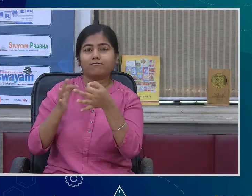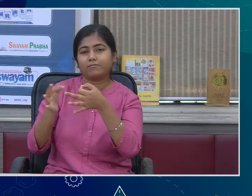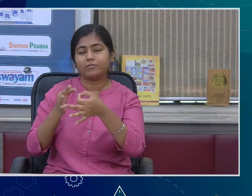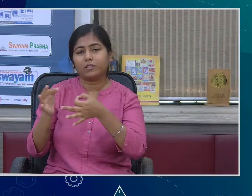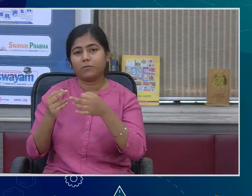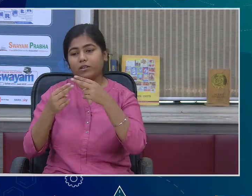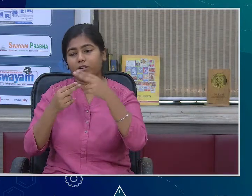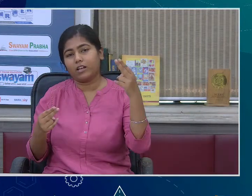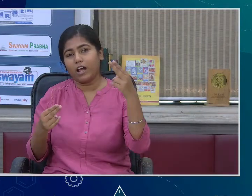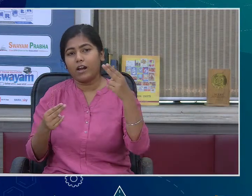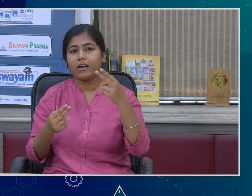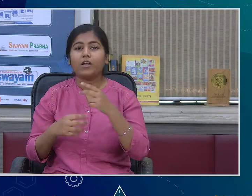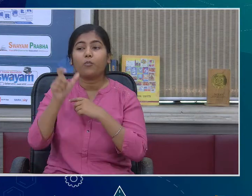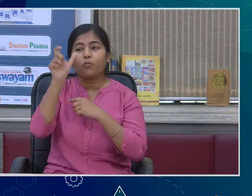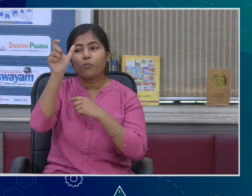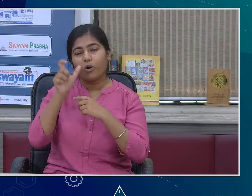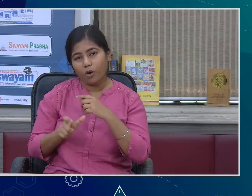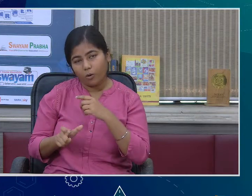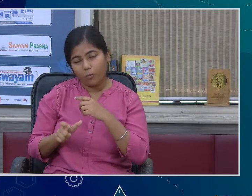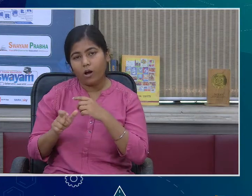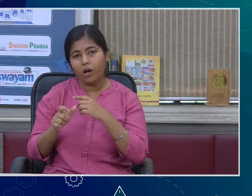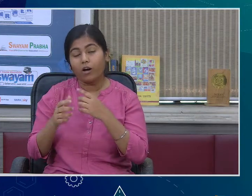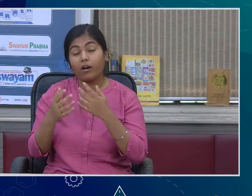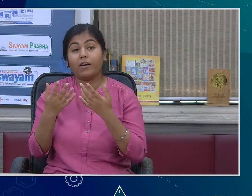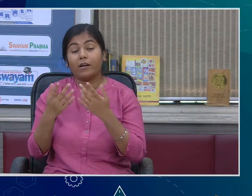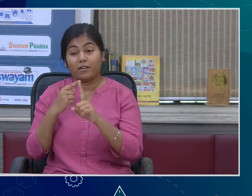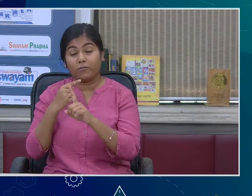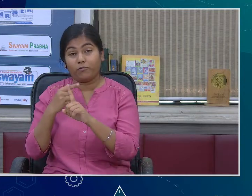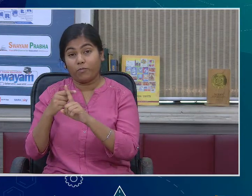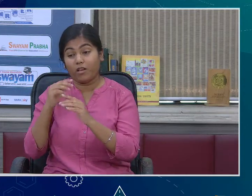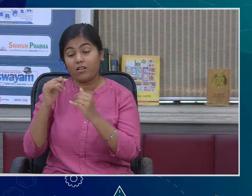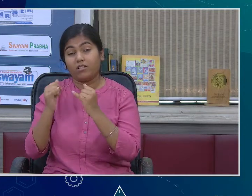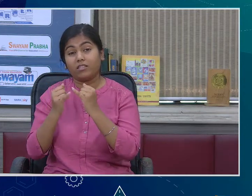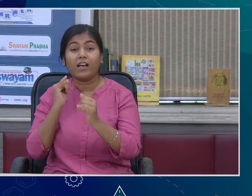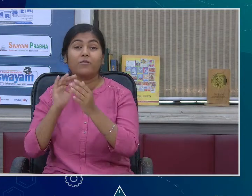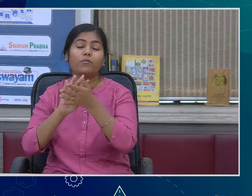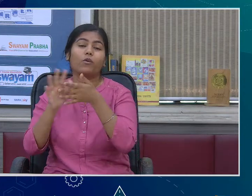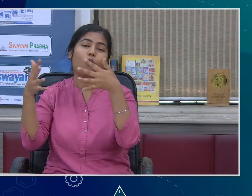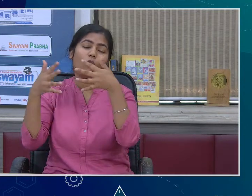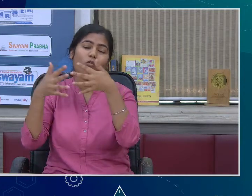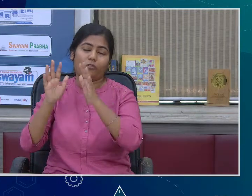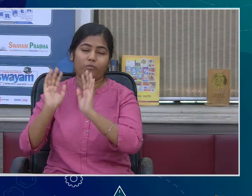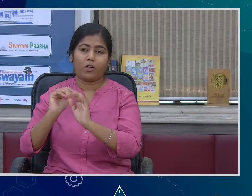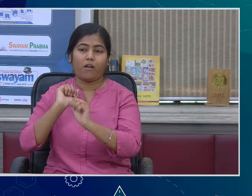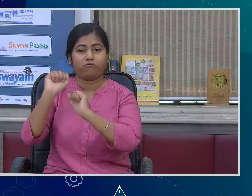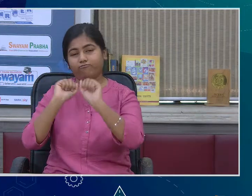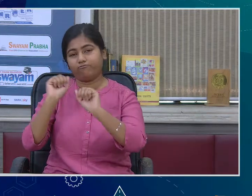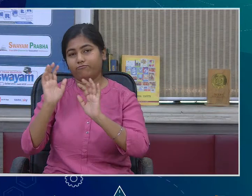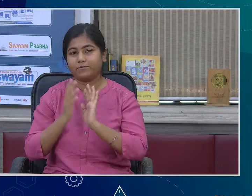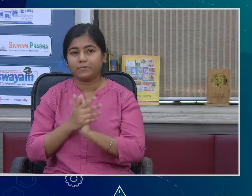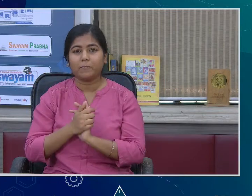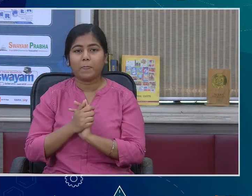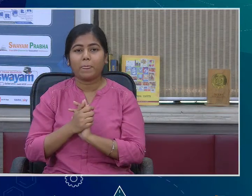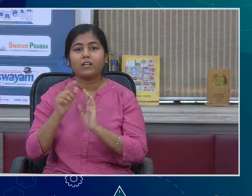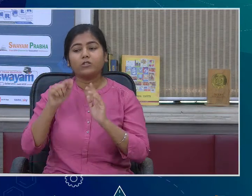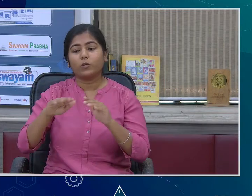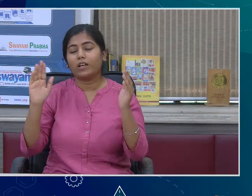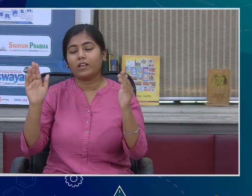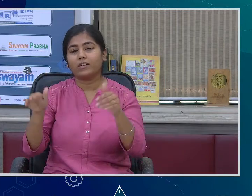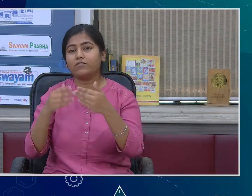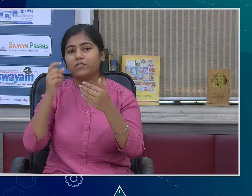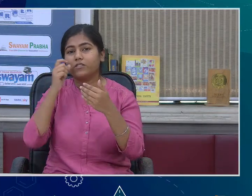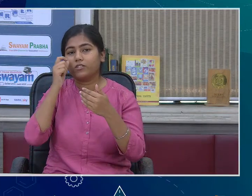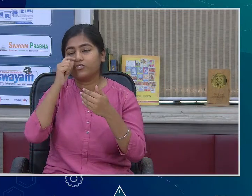the story, vocabulary, and there'll be a homework for you as well. So let me introduce her to all of you. She